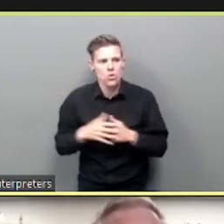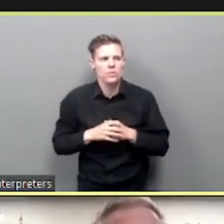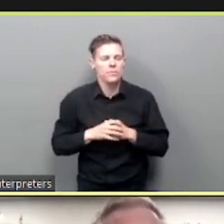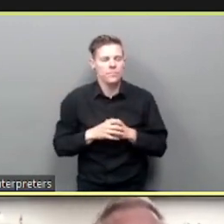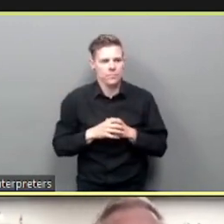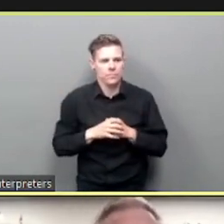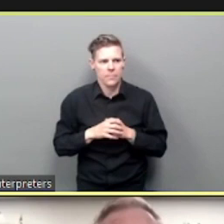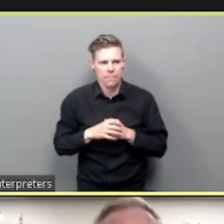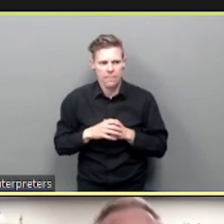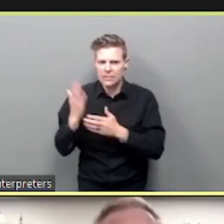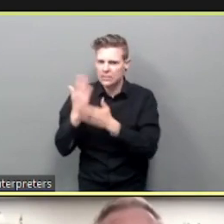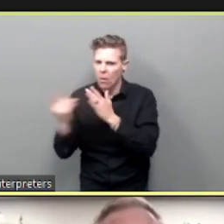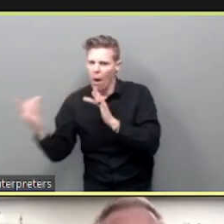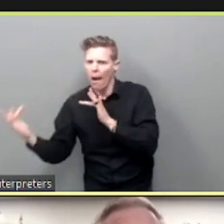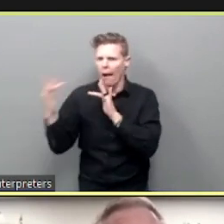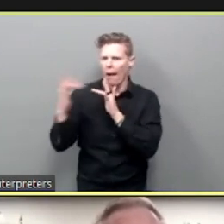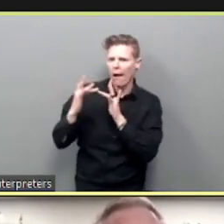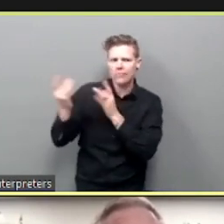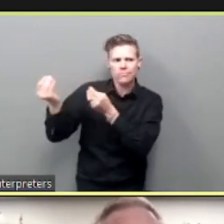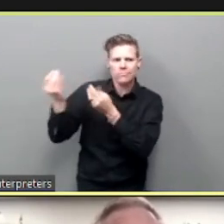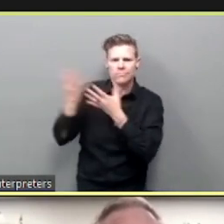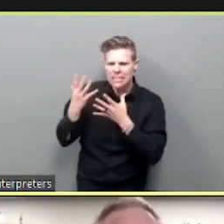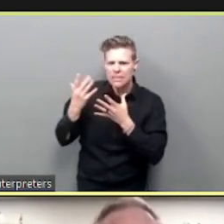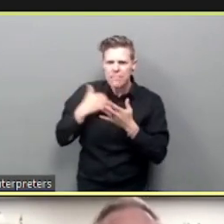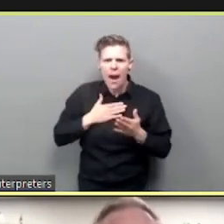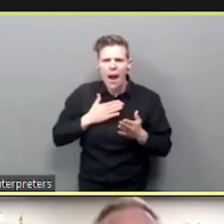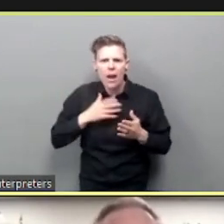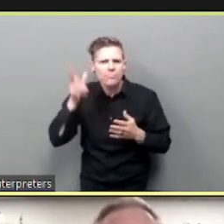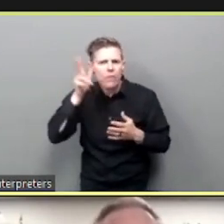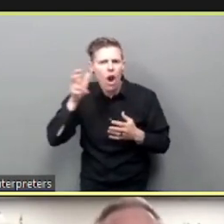uneven, and so I will do my best to